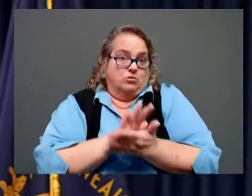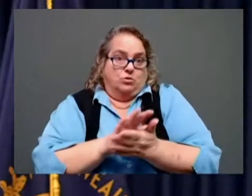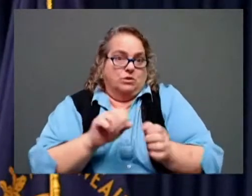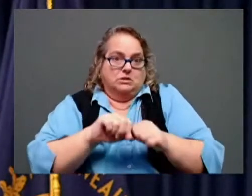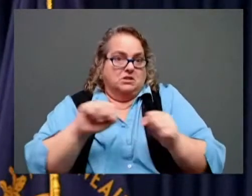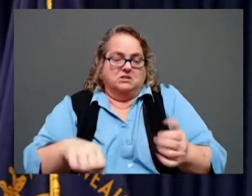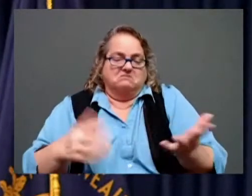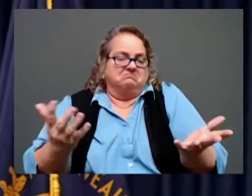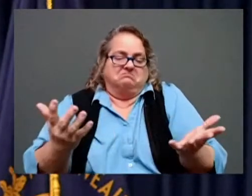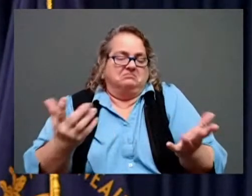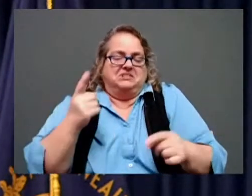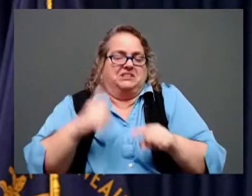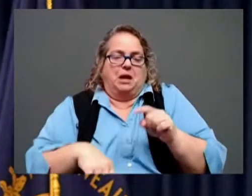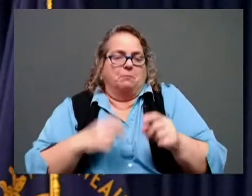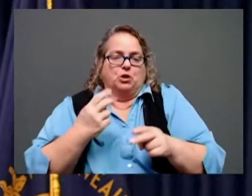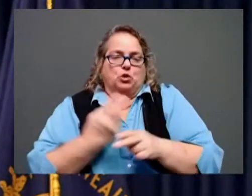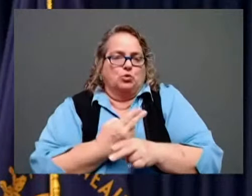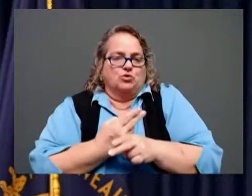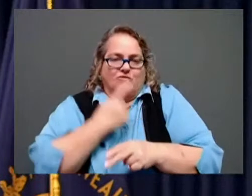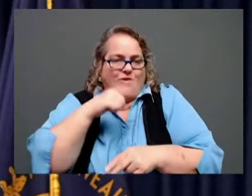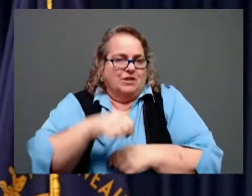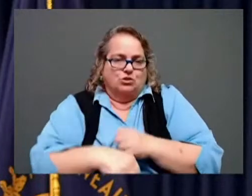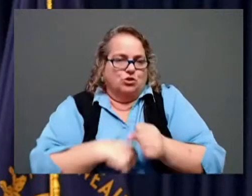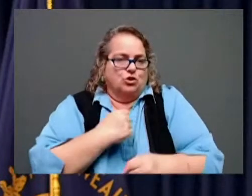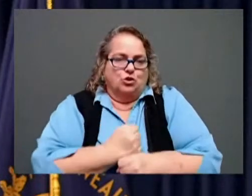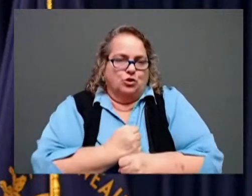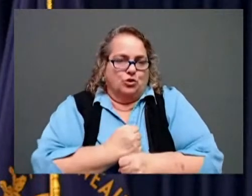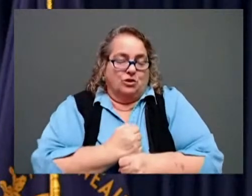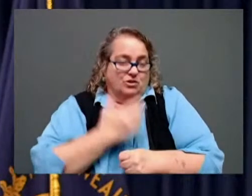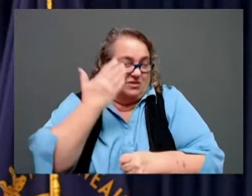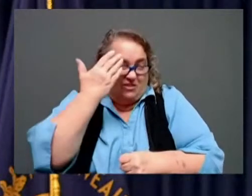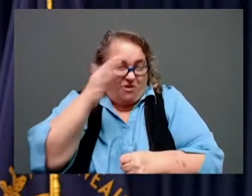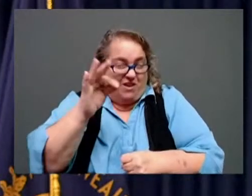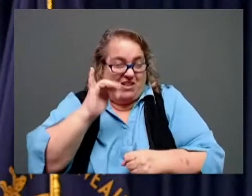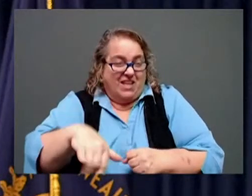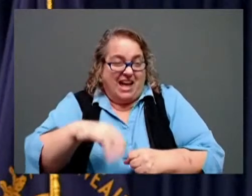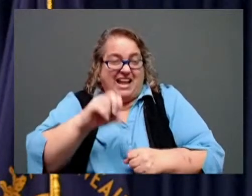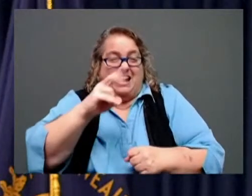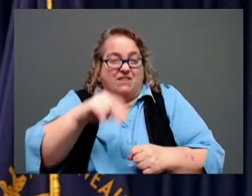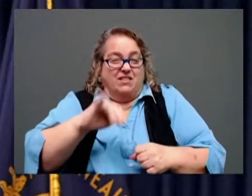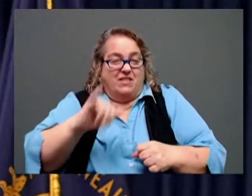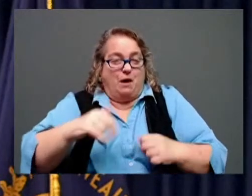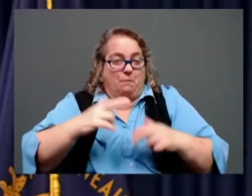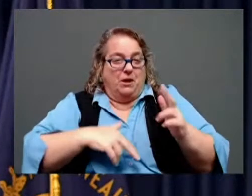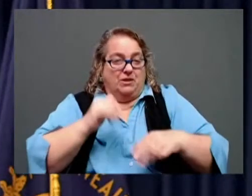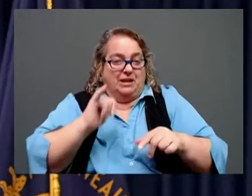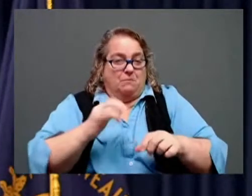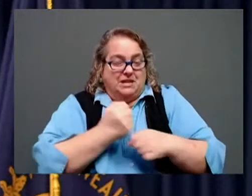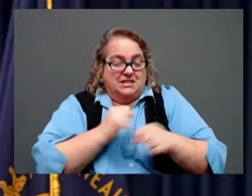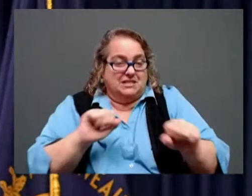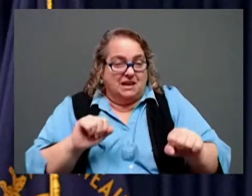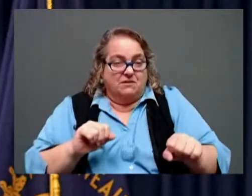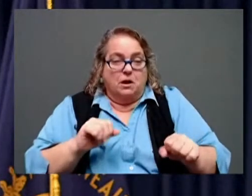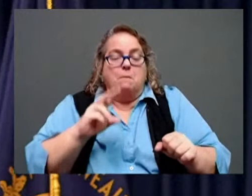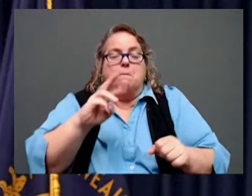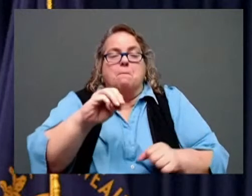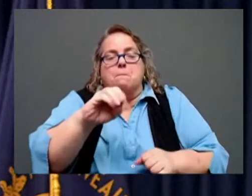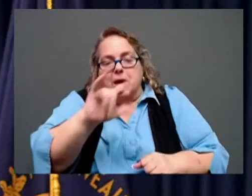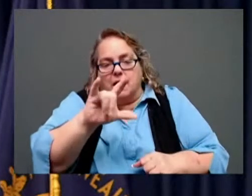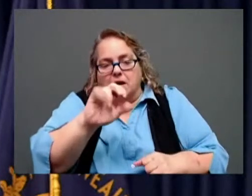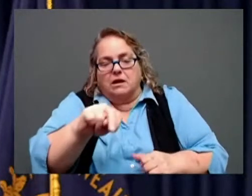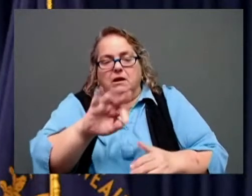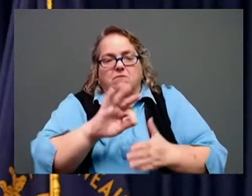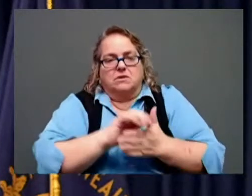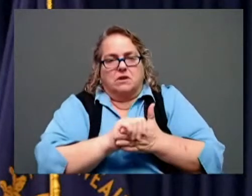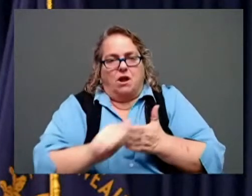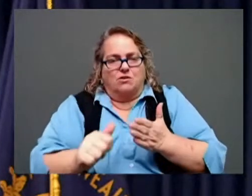usable at least for this year if the structure can be saved. There are a lot more that are going to have millions of dollars of immediate repairs